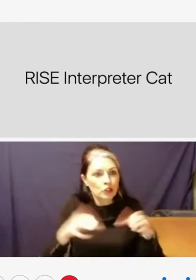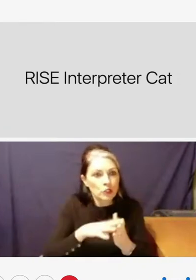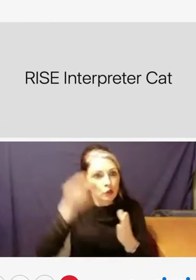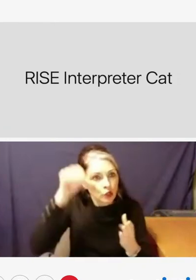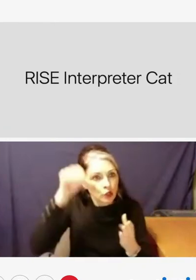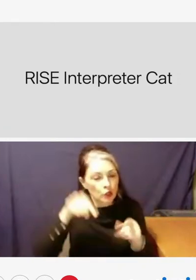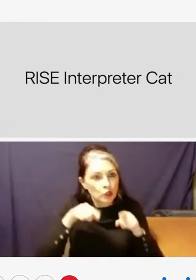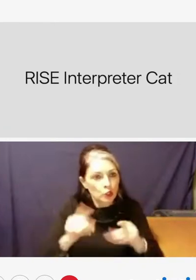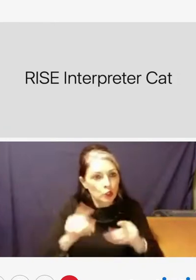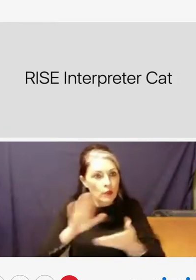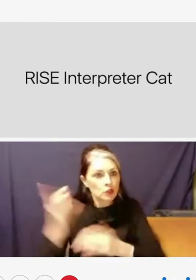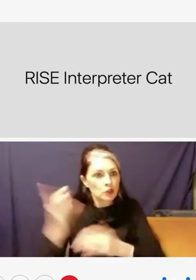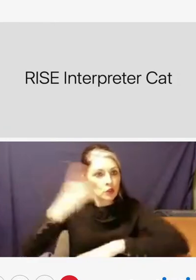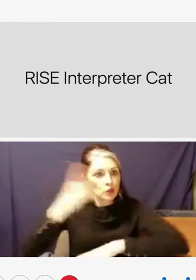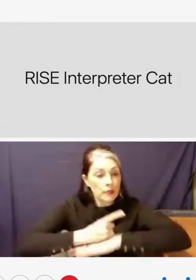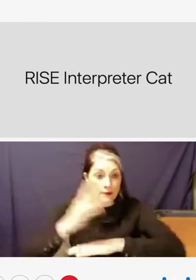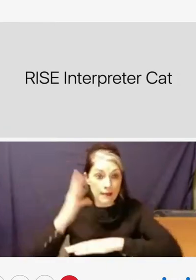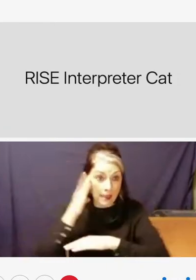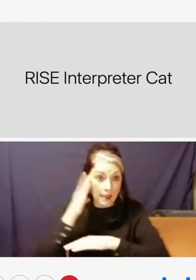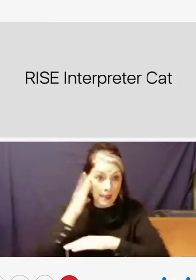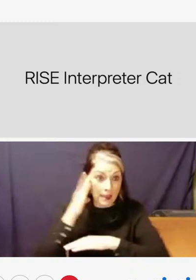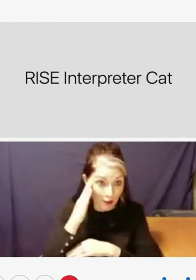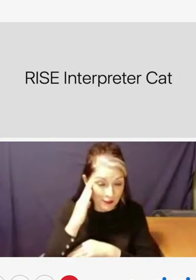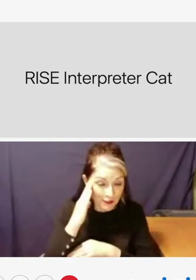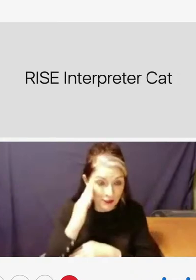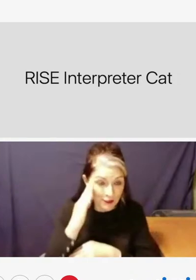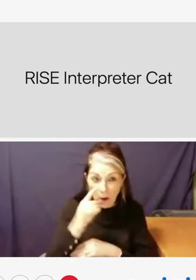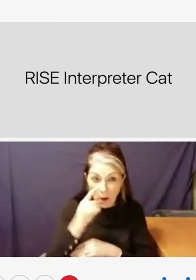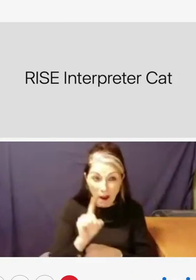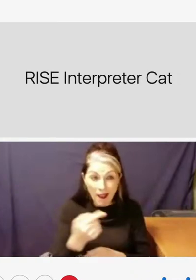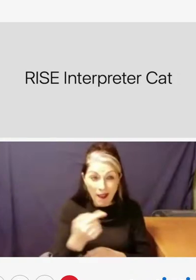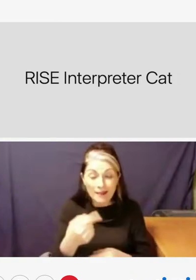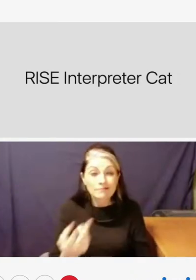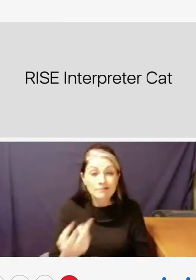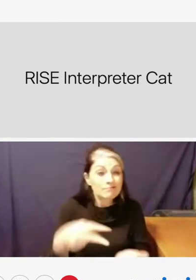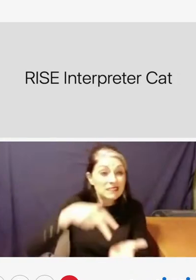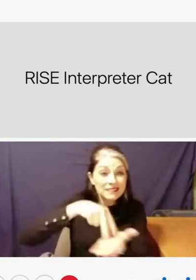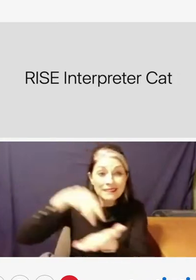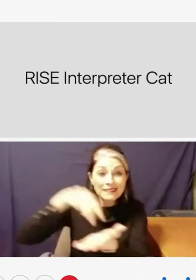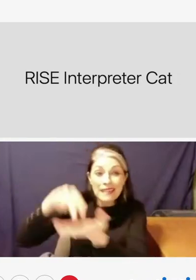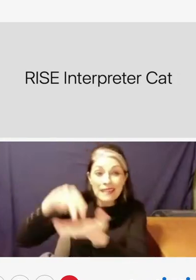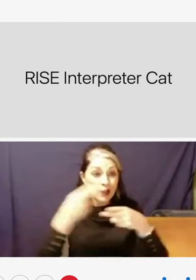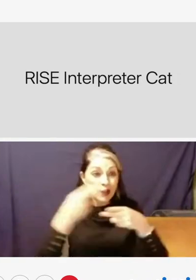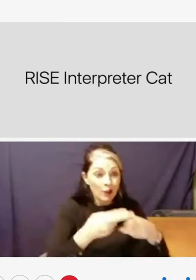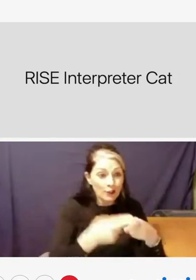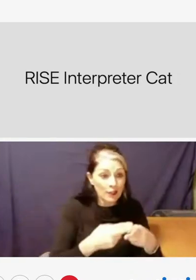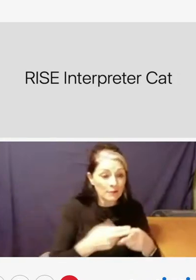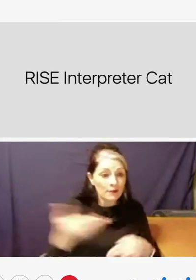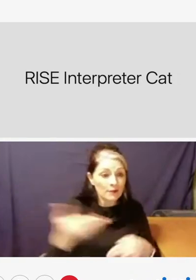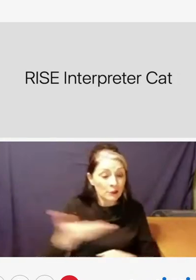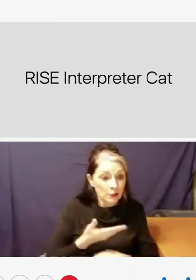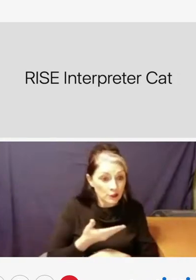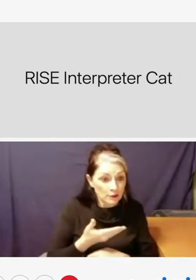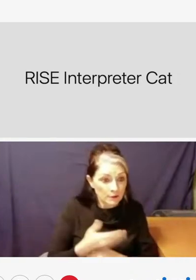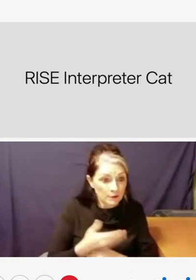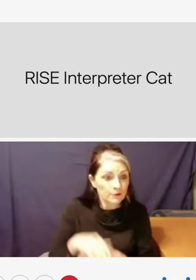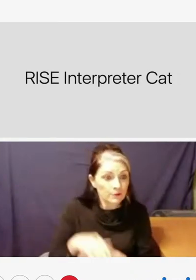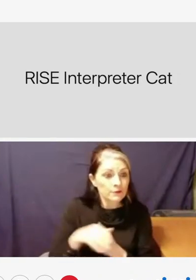to acknowledge them real quick if you would mind standing please as I call your name I want to begin by introducing to you Miss yenia